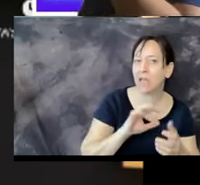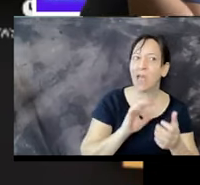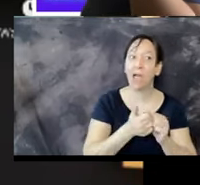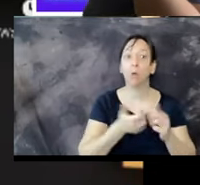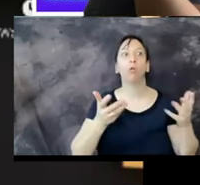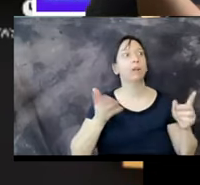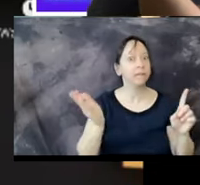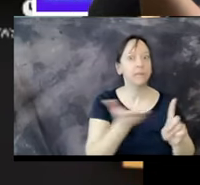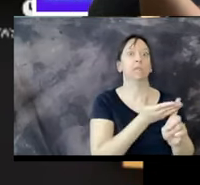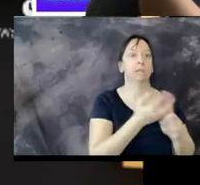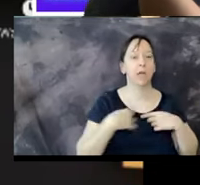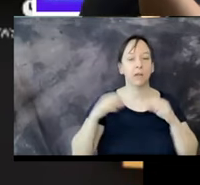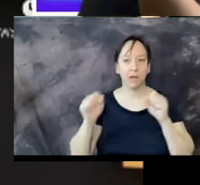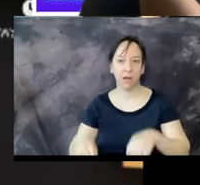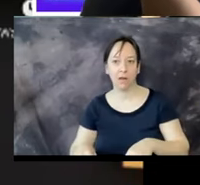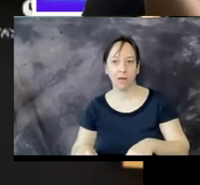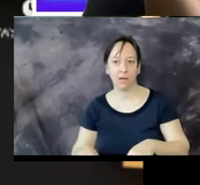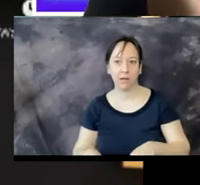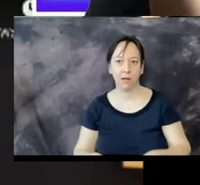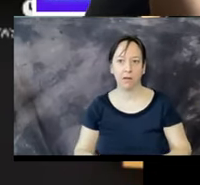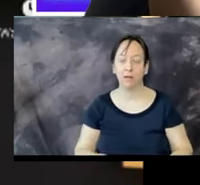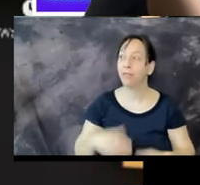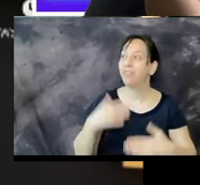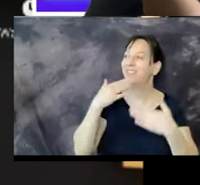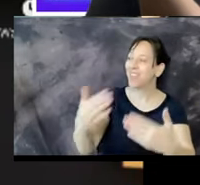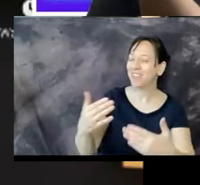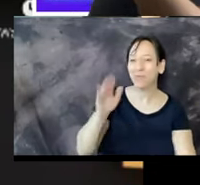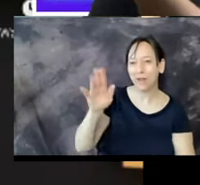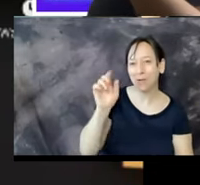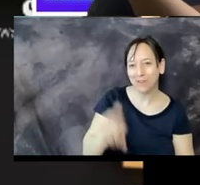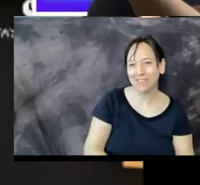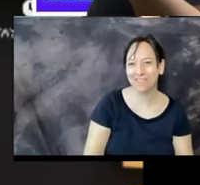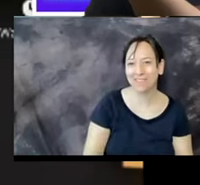Thank you so much for your great question.